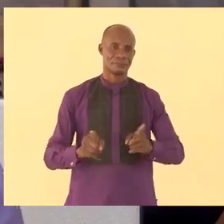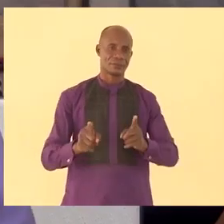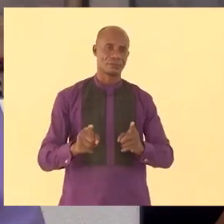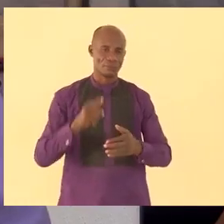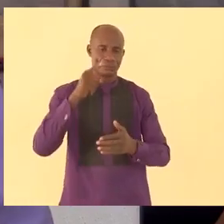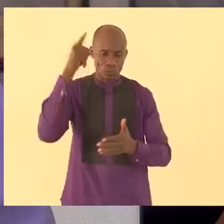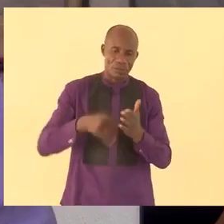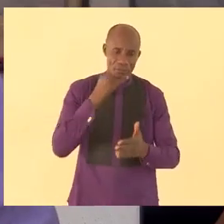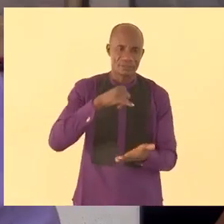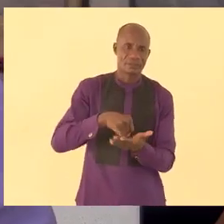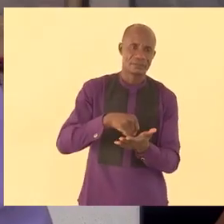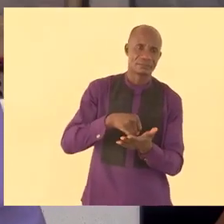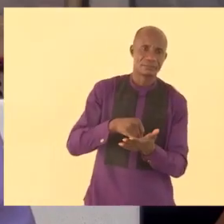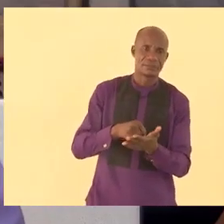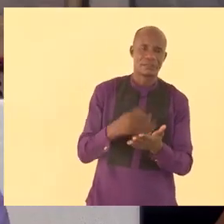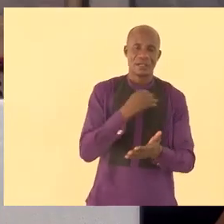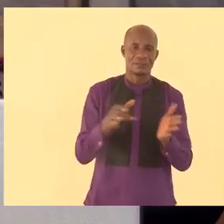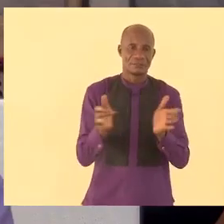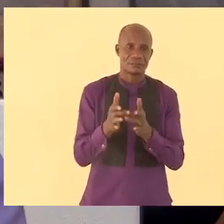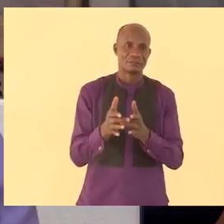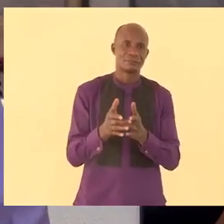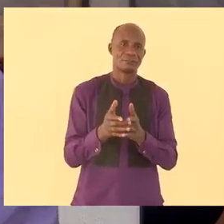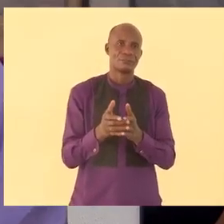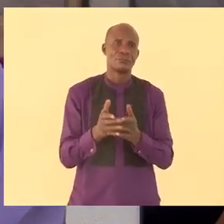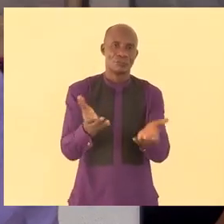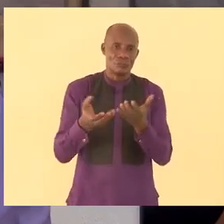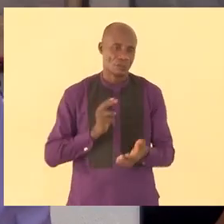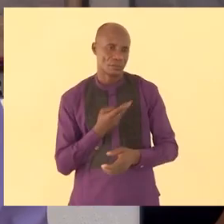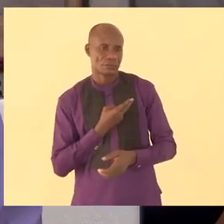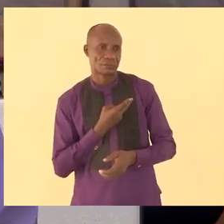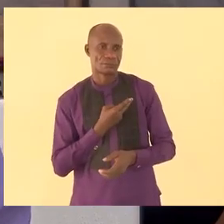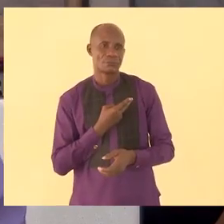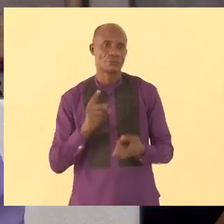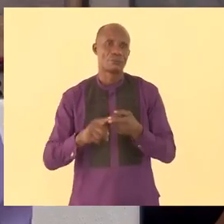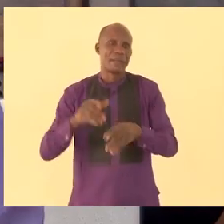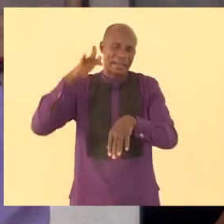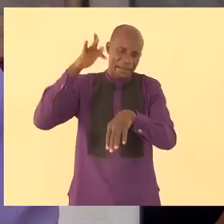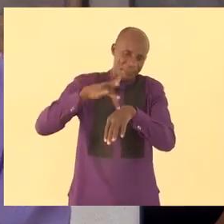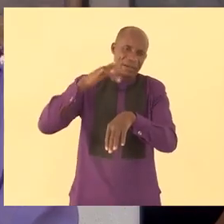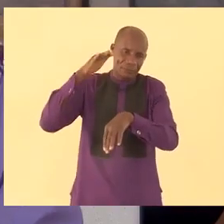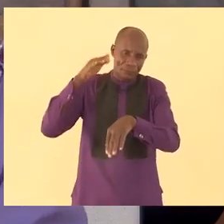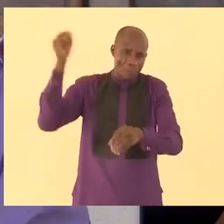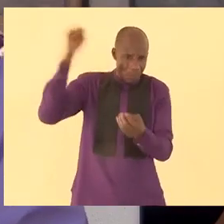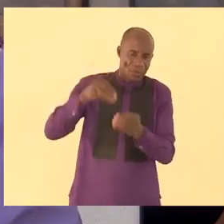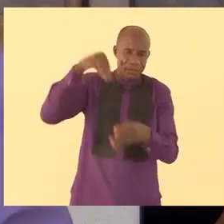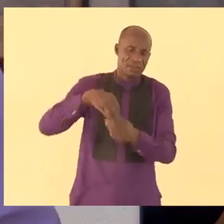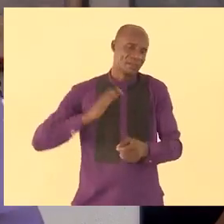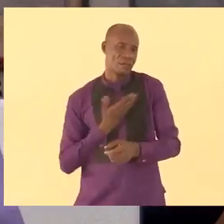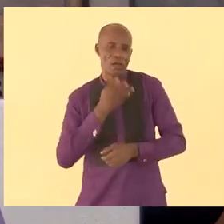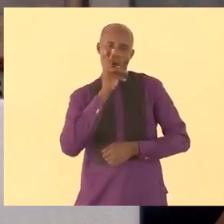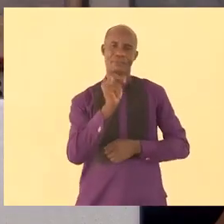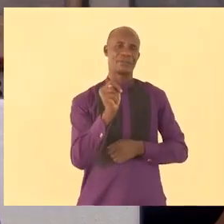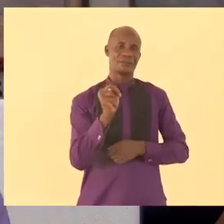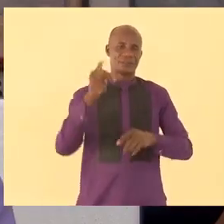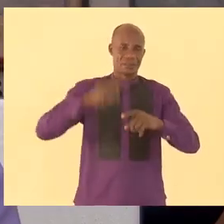But what is it? And Jesus actually wants to make an impact more in our